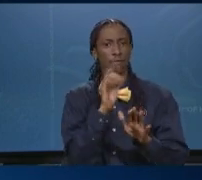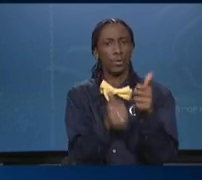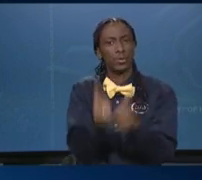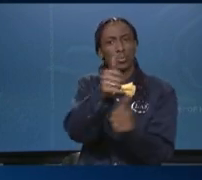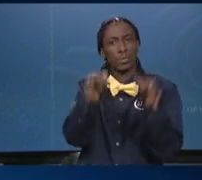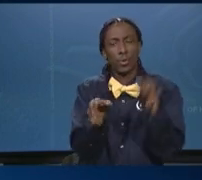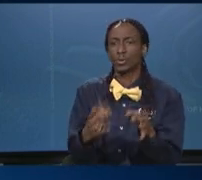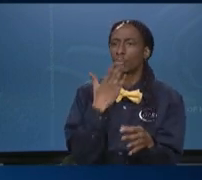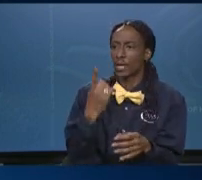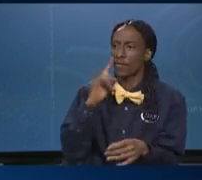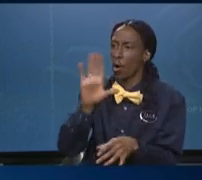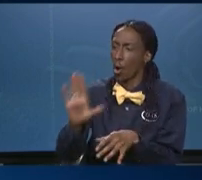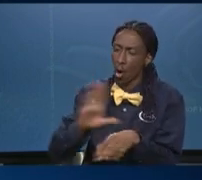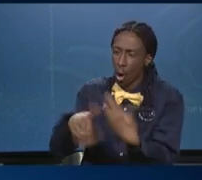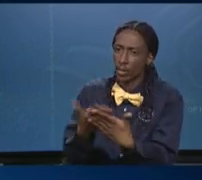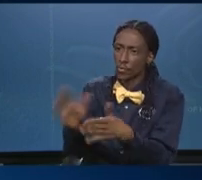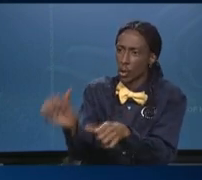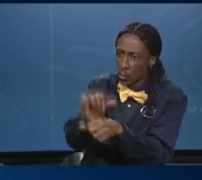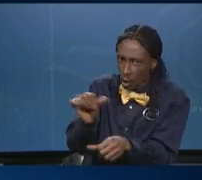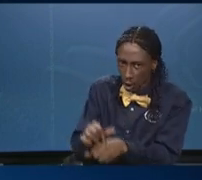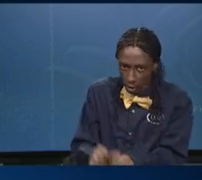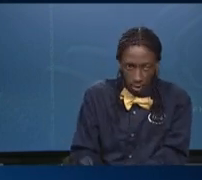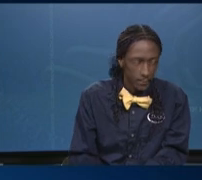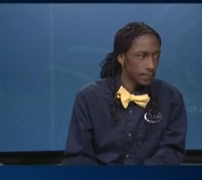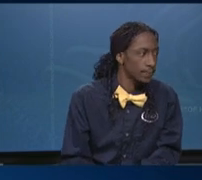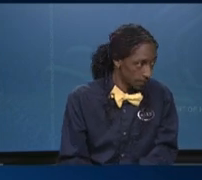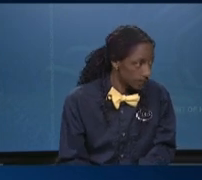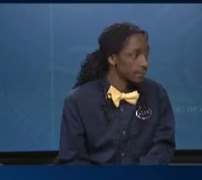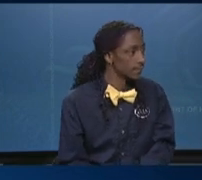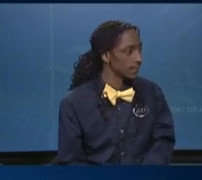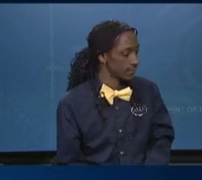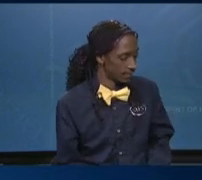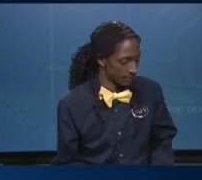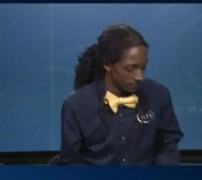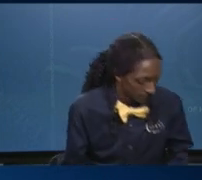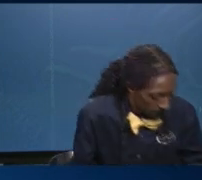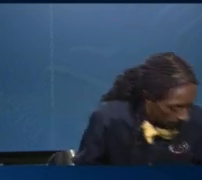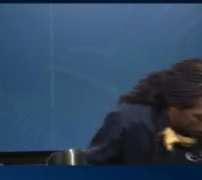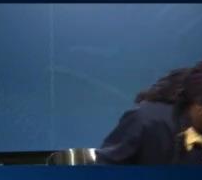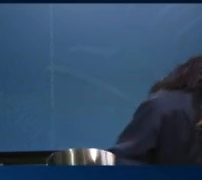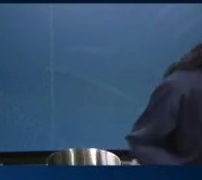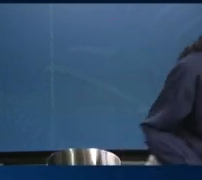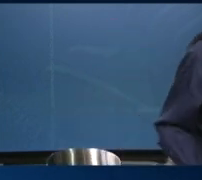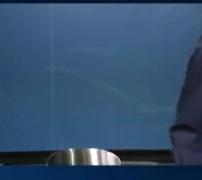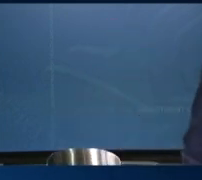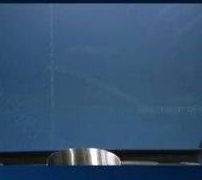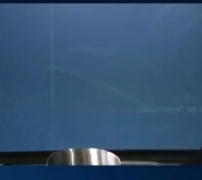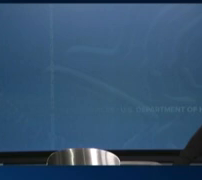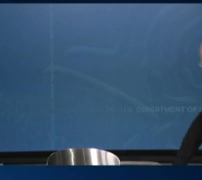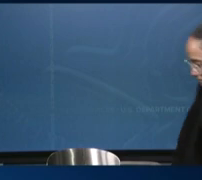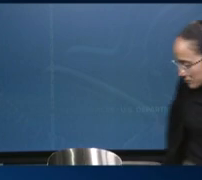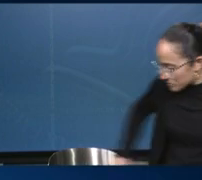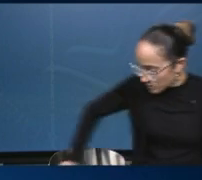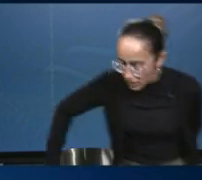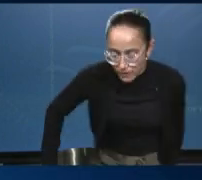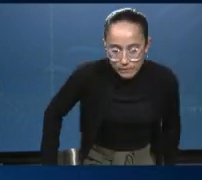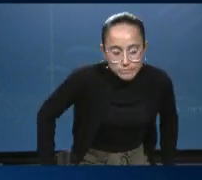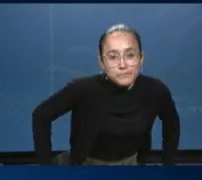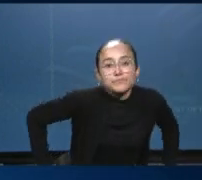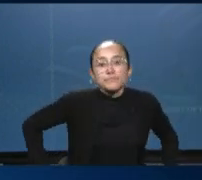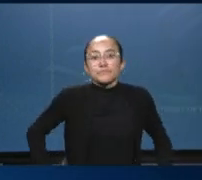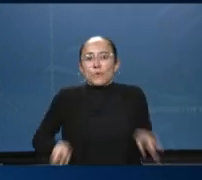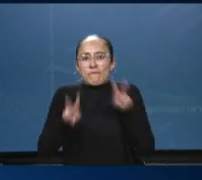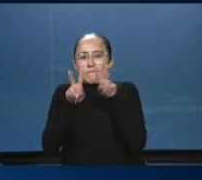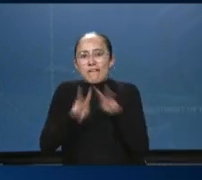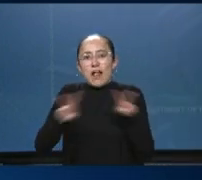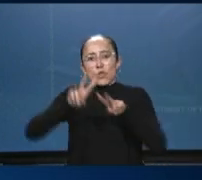you've contributed as well. In terms of value-based care and our movement to value-based care, we've realized that it's more of a marathon and not a